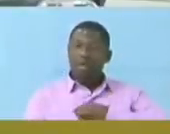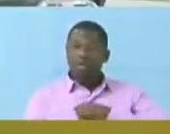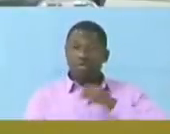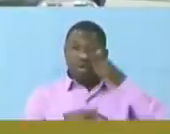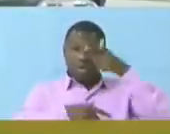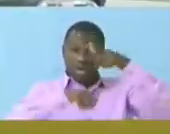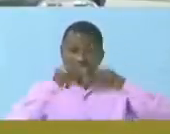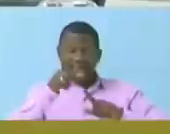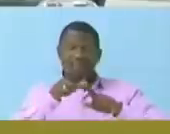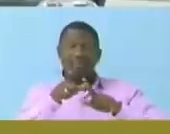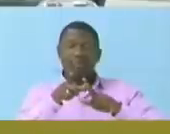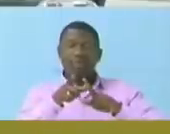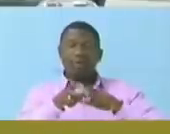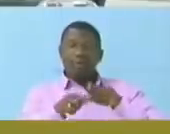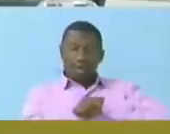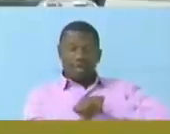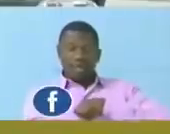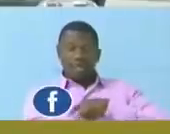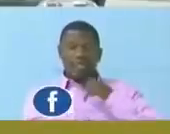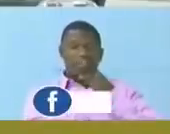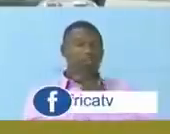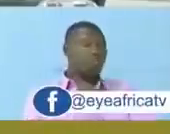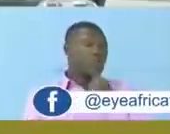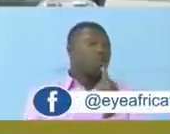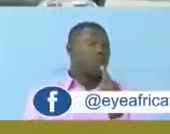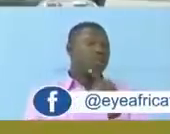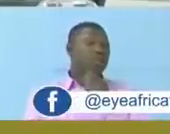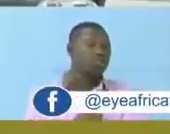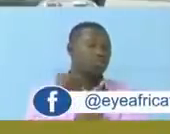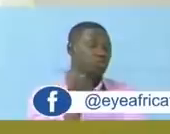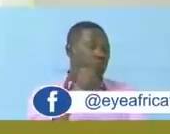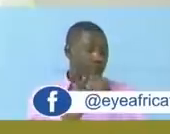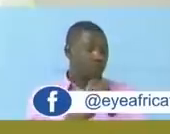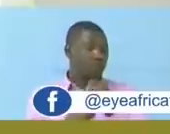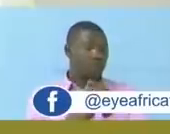is not the only situation.